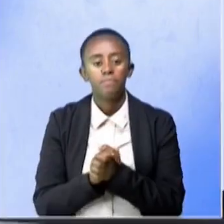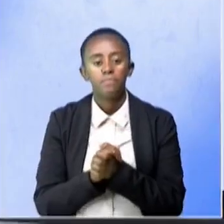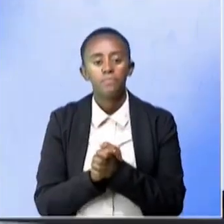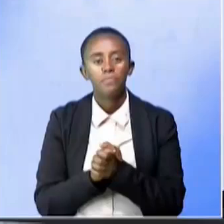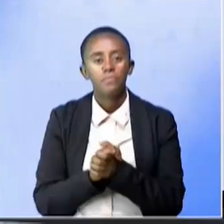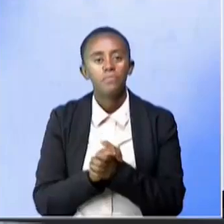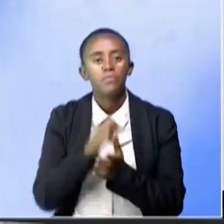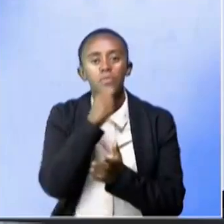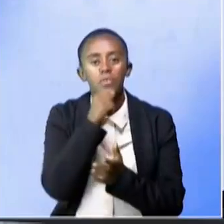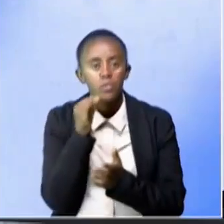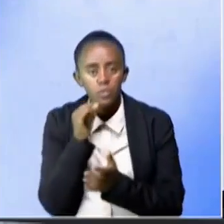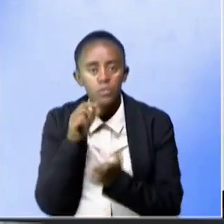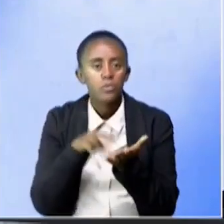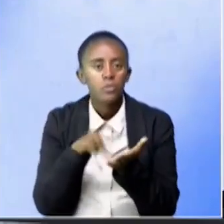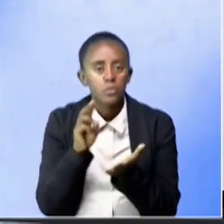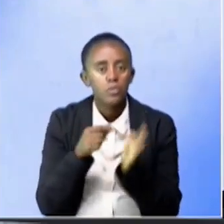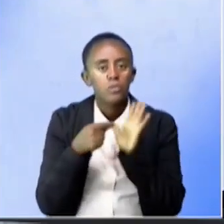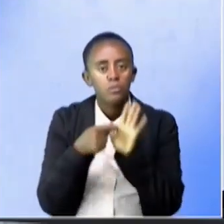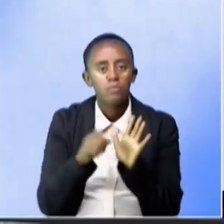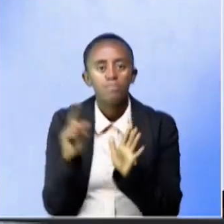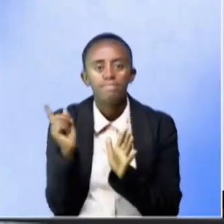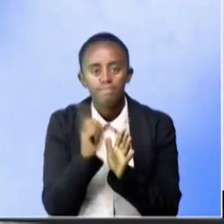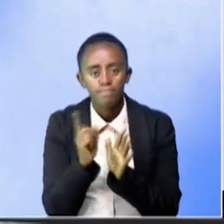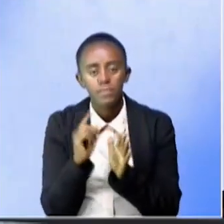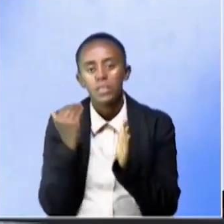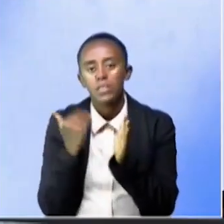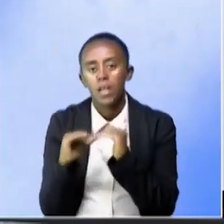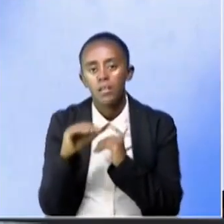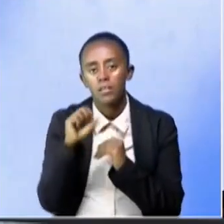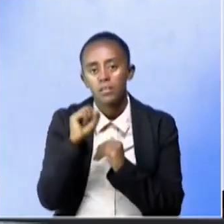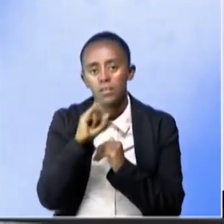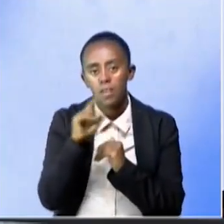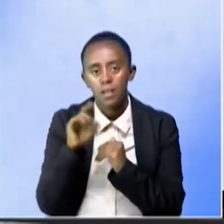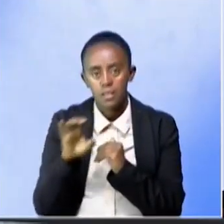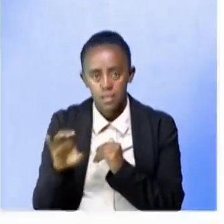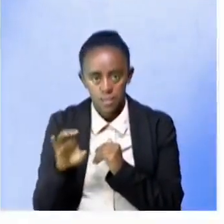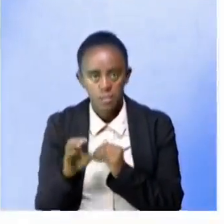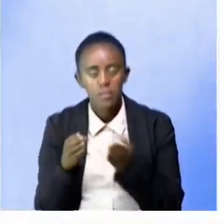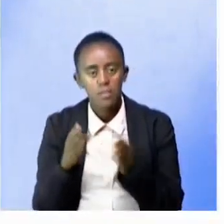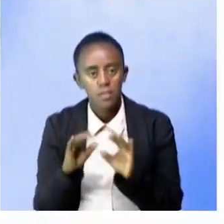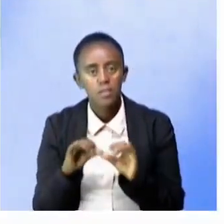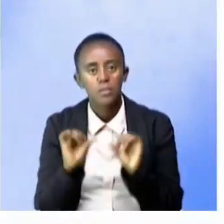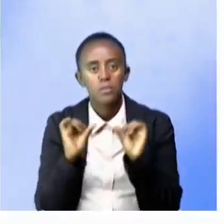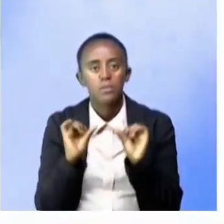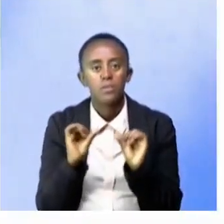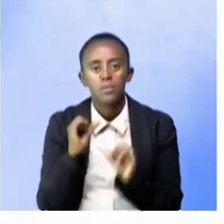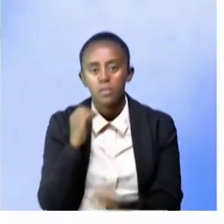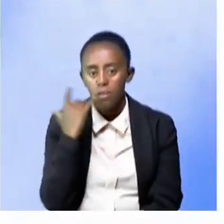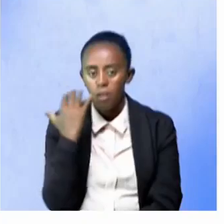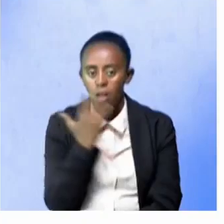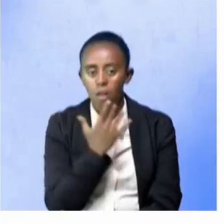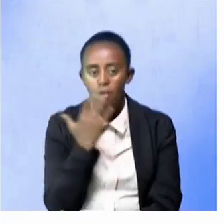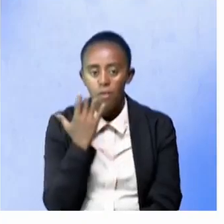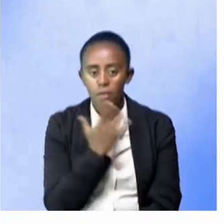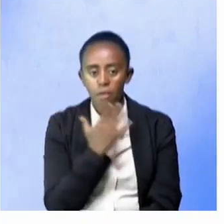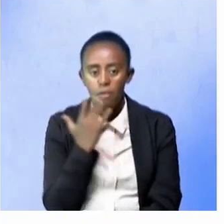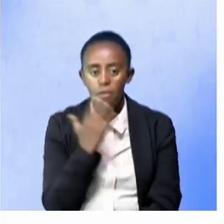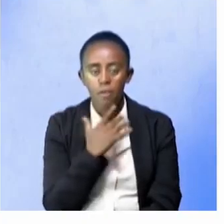an adjective which stands for referring to what? A size. Let's go to the color one.